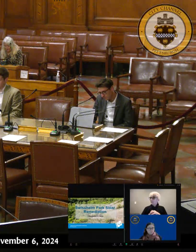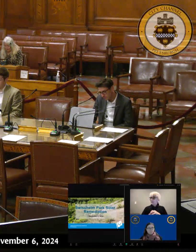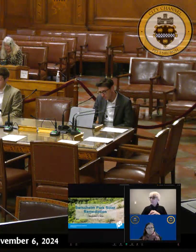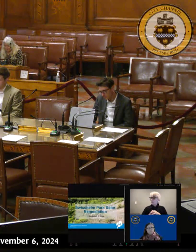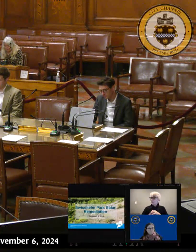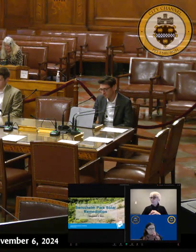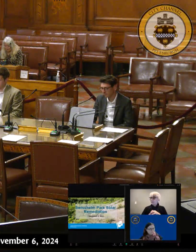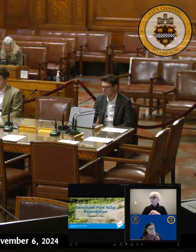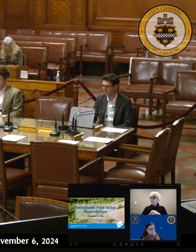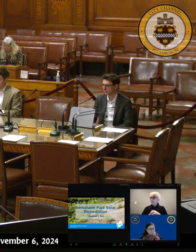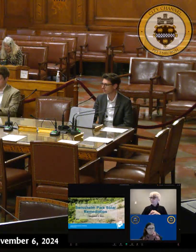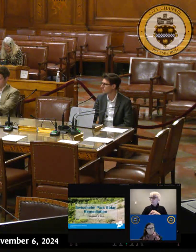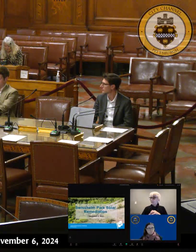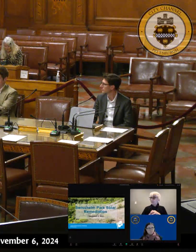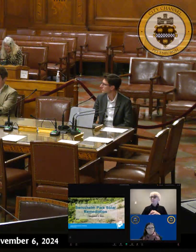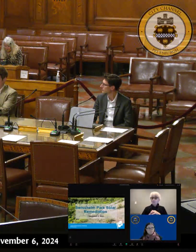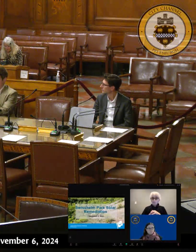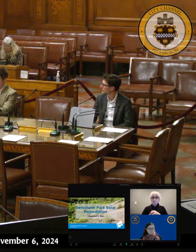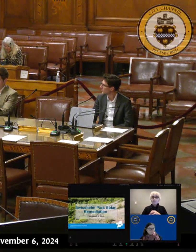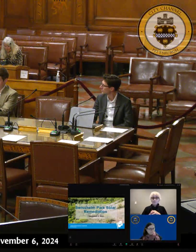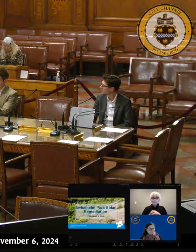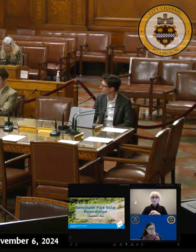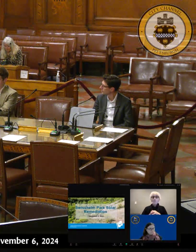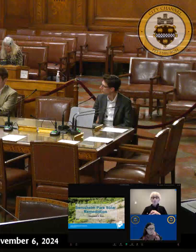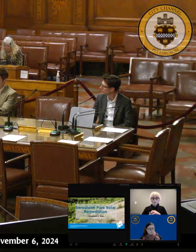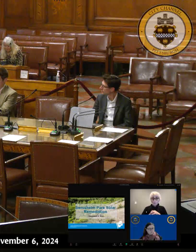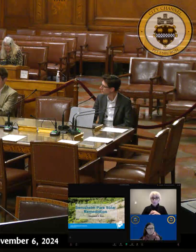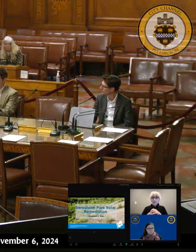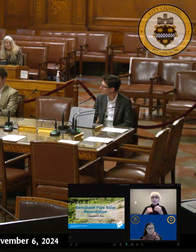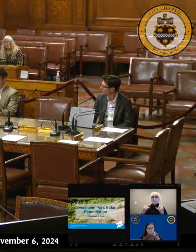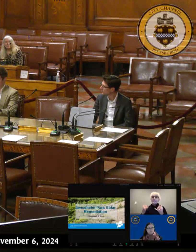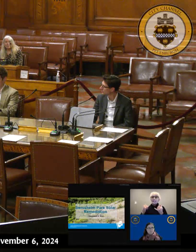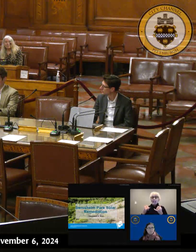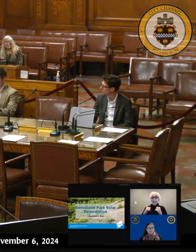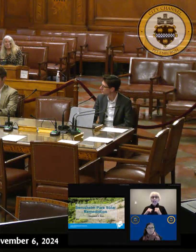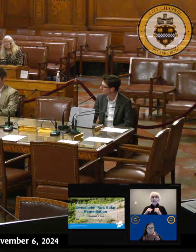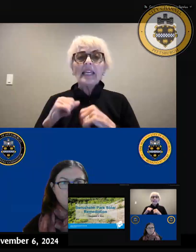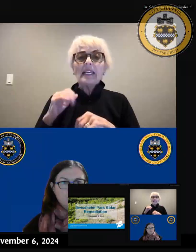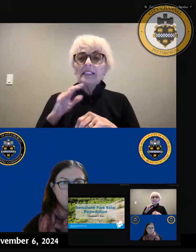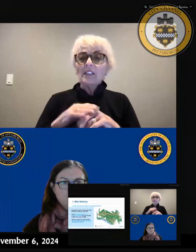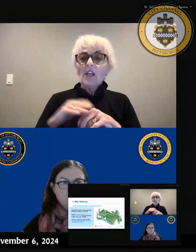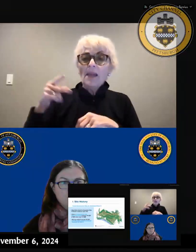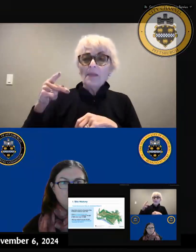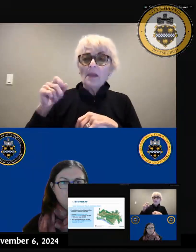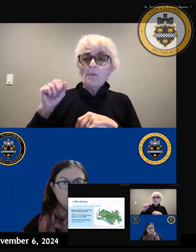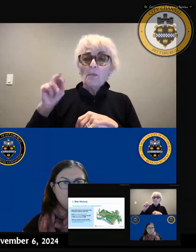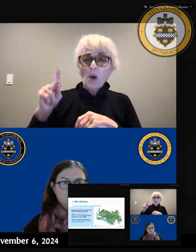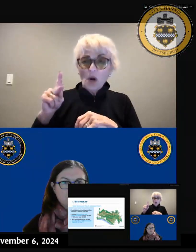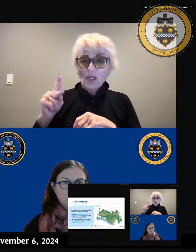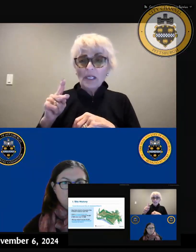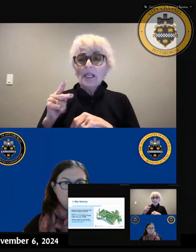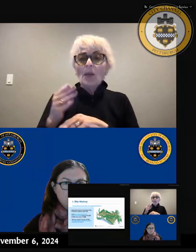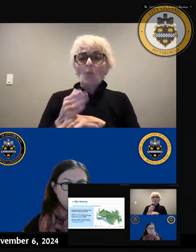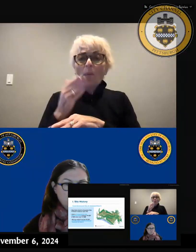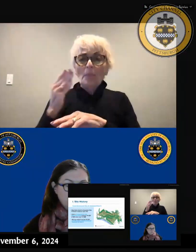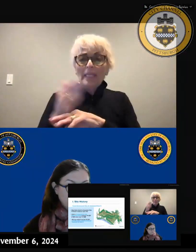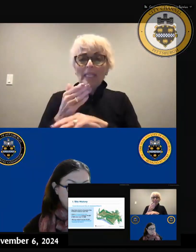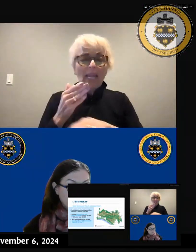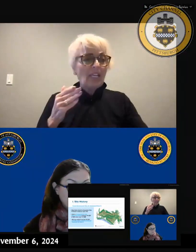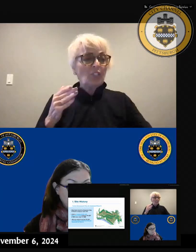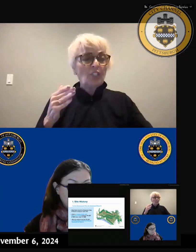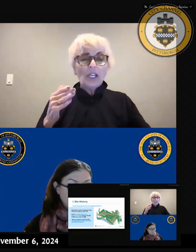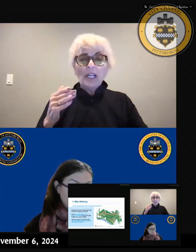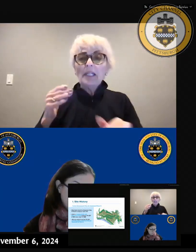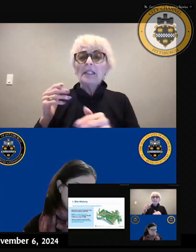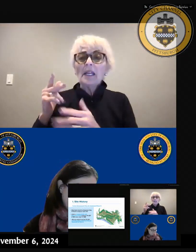All right. Today we're presenting on the Swiss Elm Park Solar Remediation Project. A little bit of quick history of